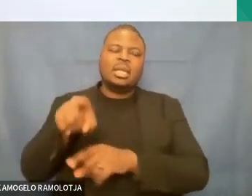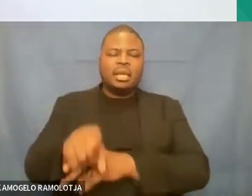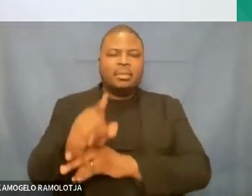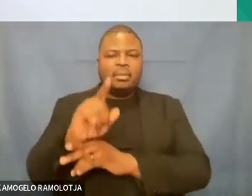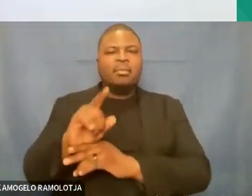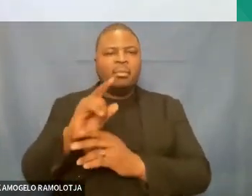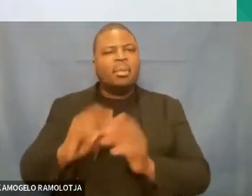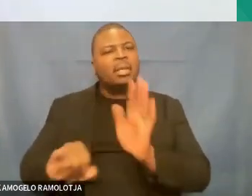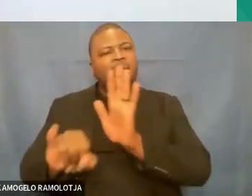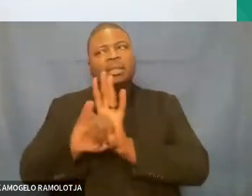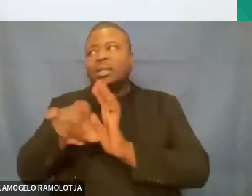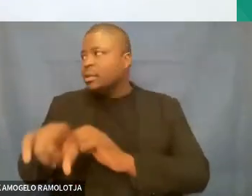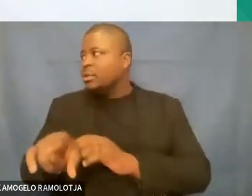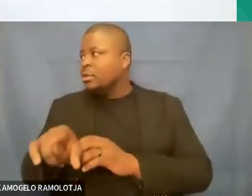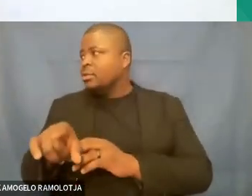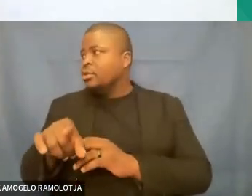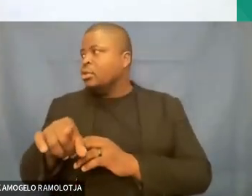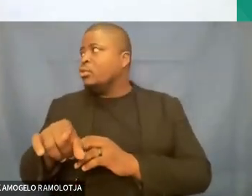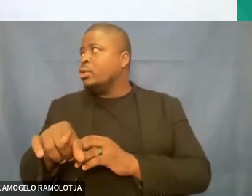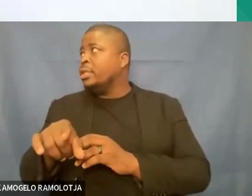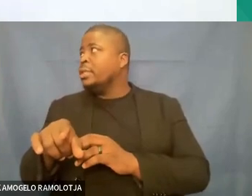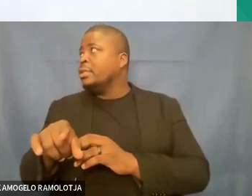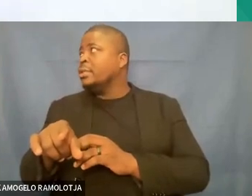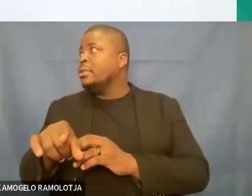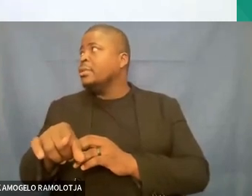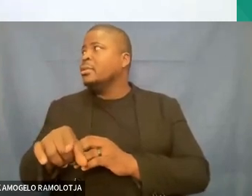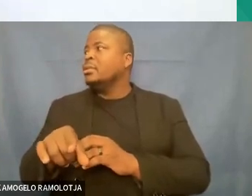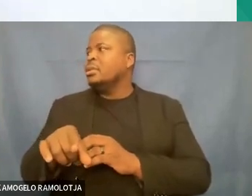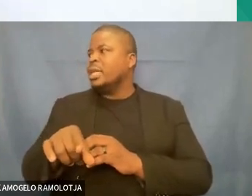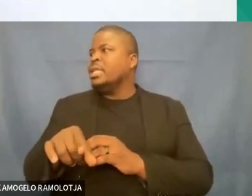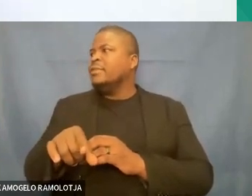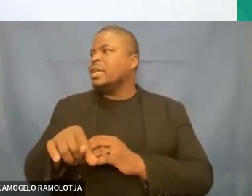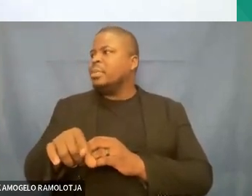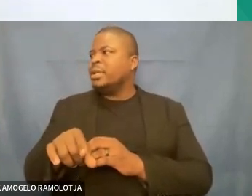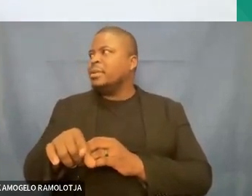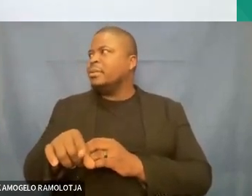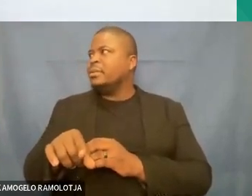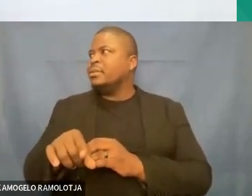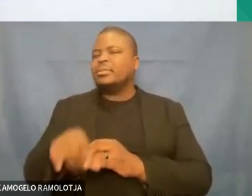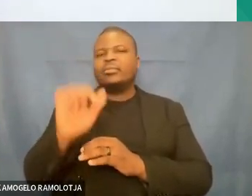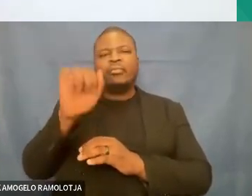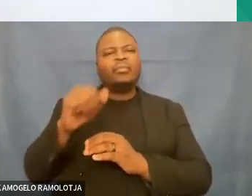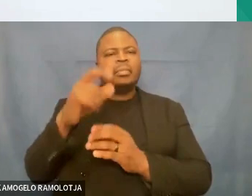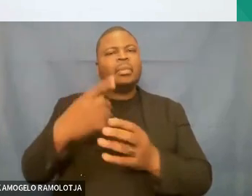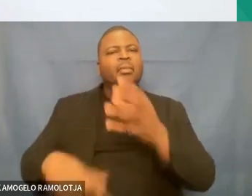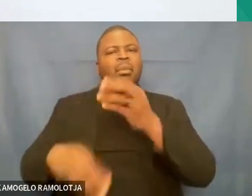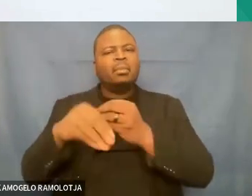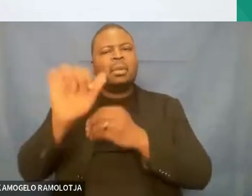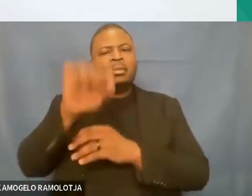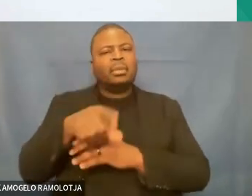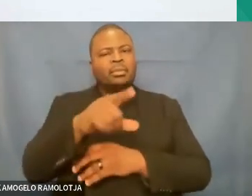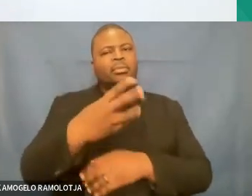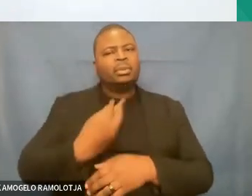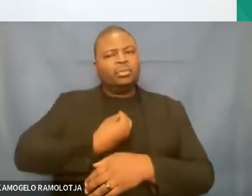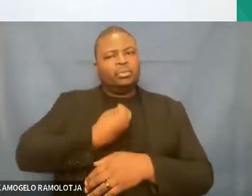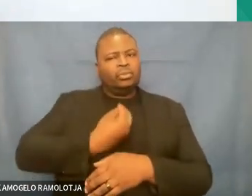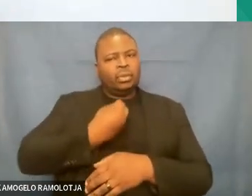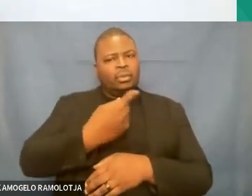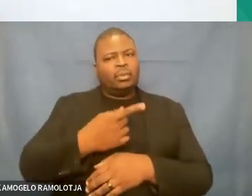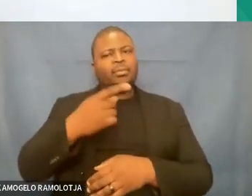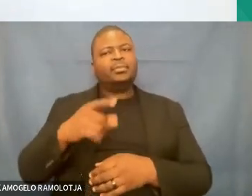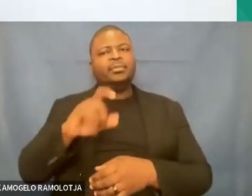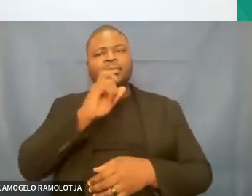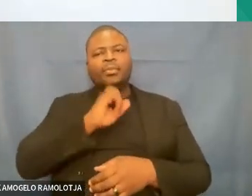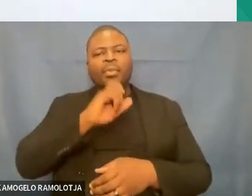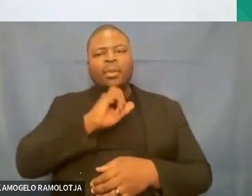that are also, young boys or young men that are having sex with men that are also using substances